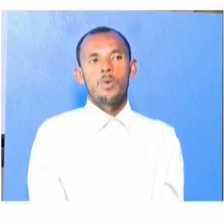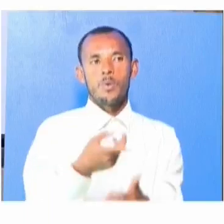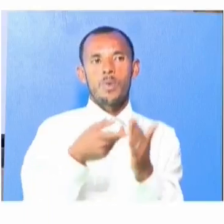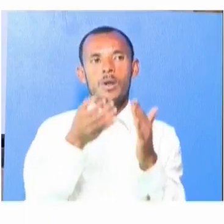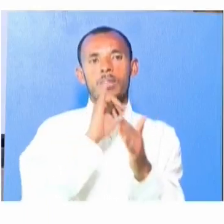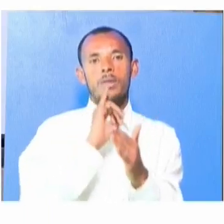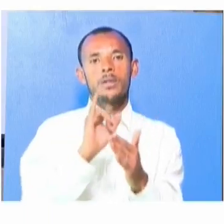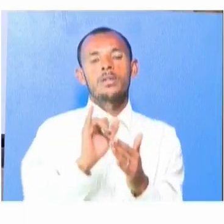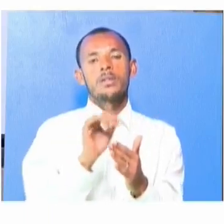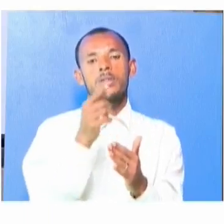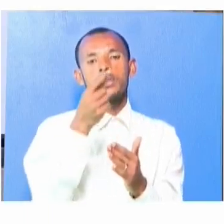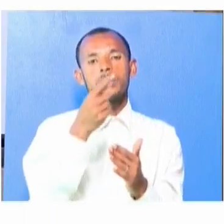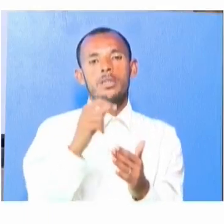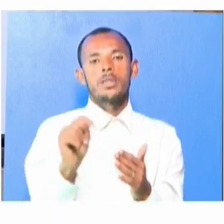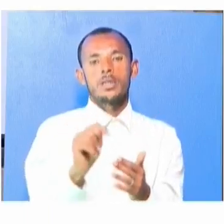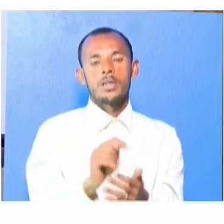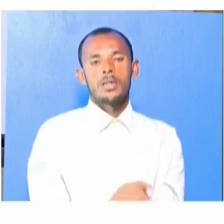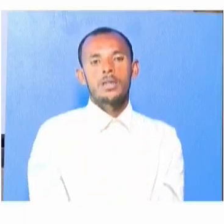the